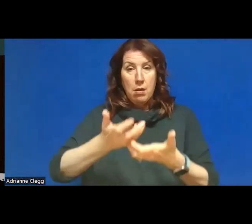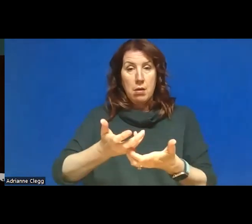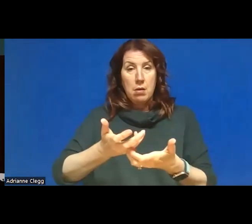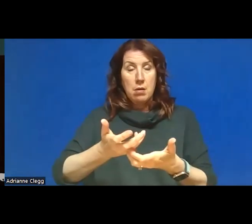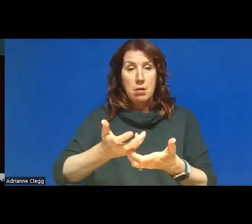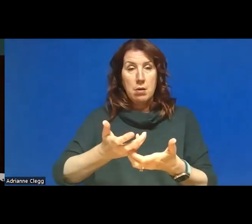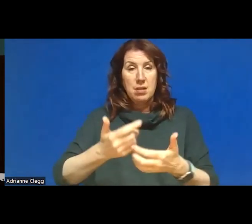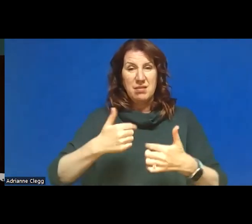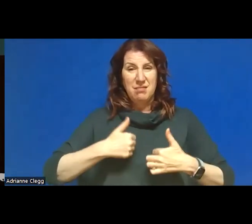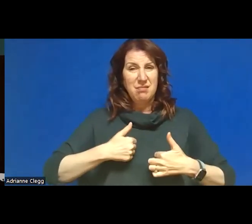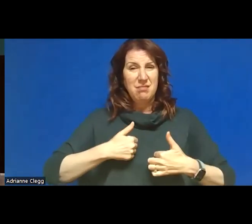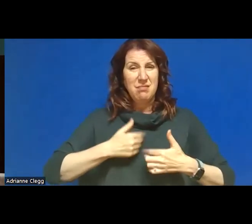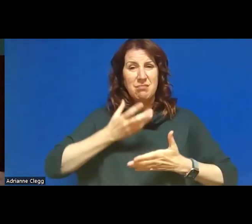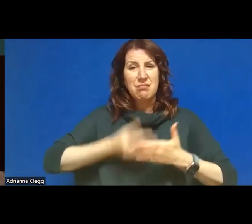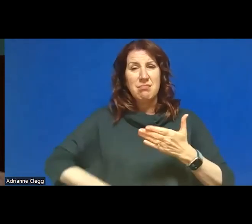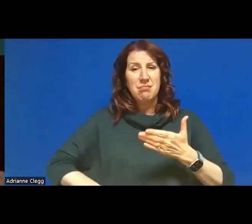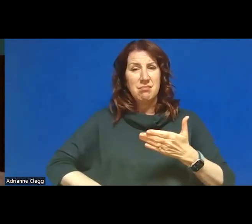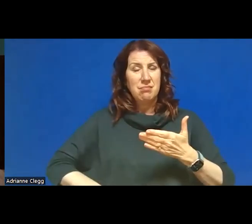walking through the world as a whole person.